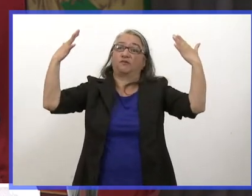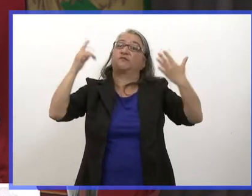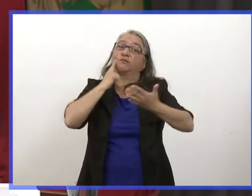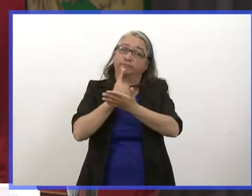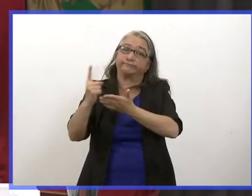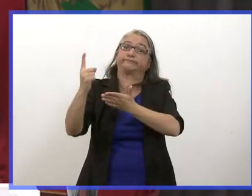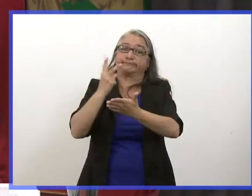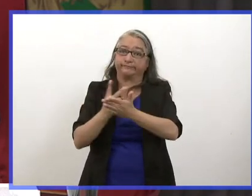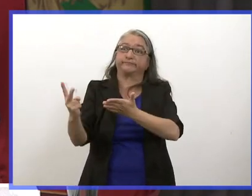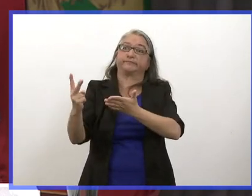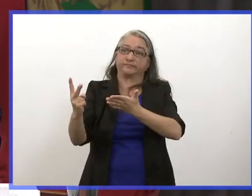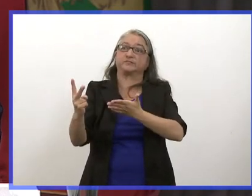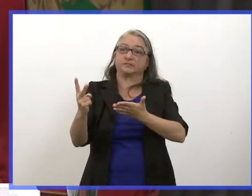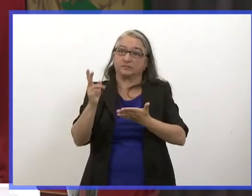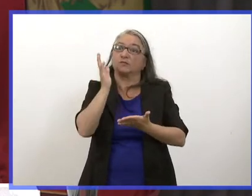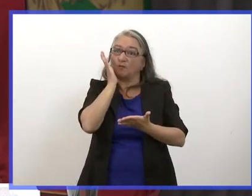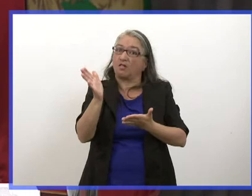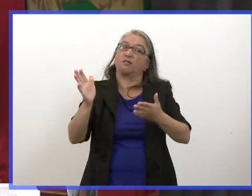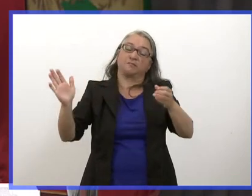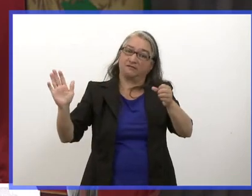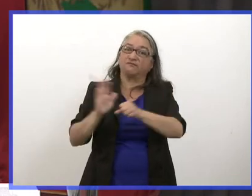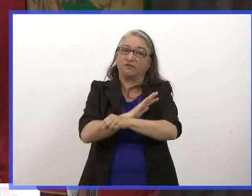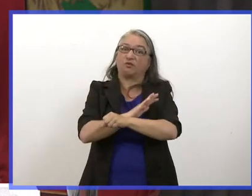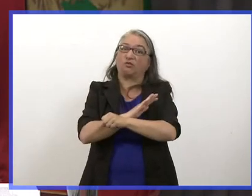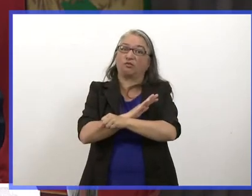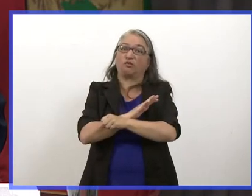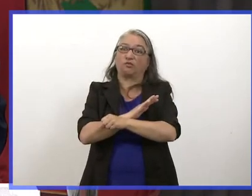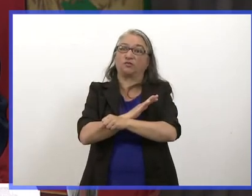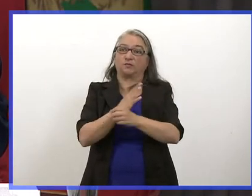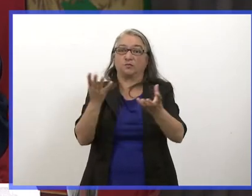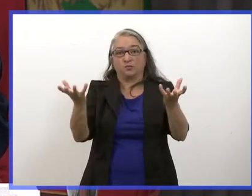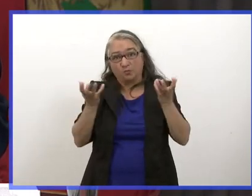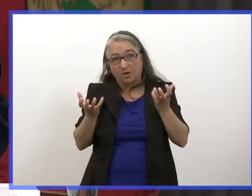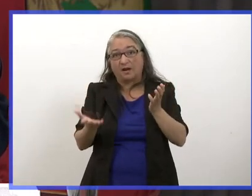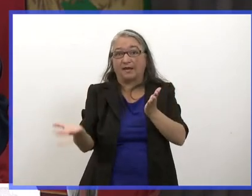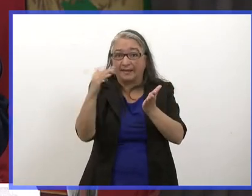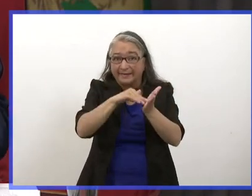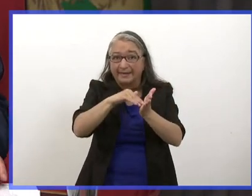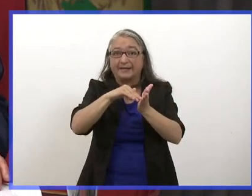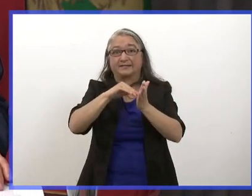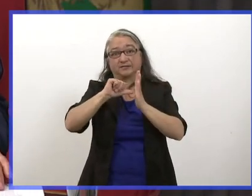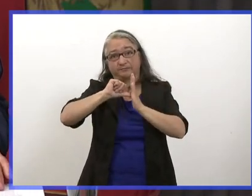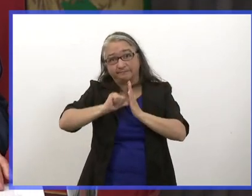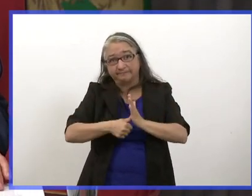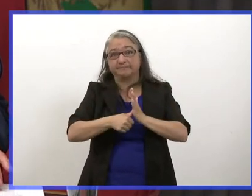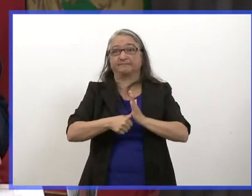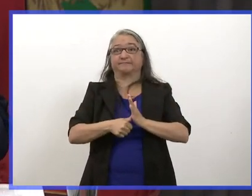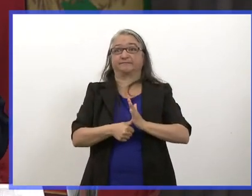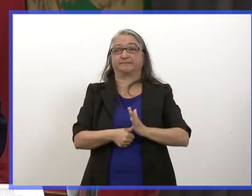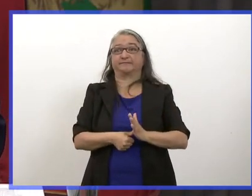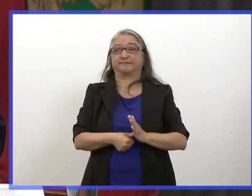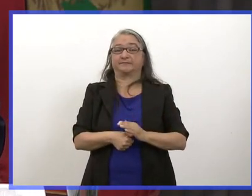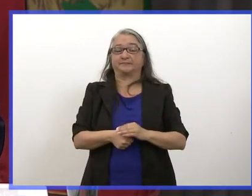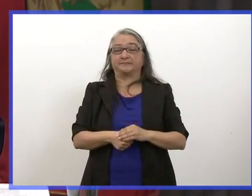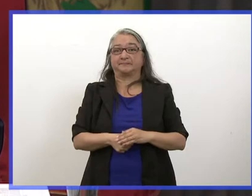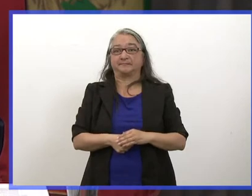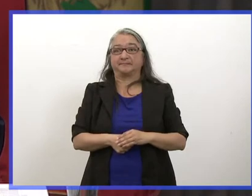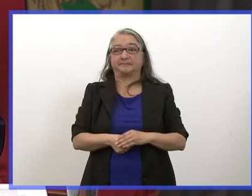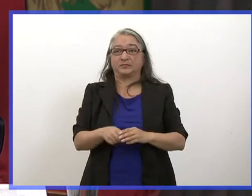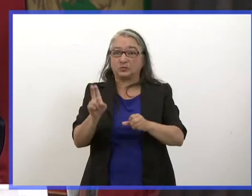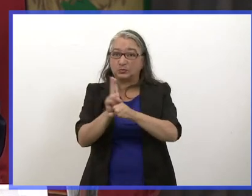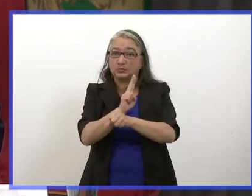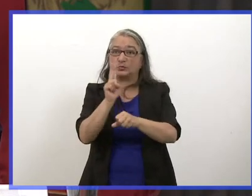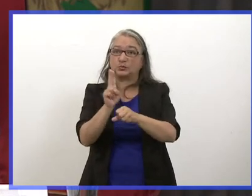say, if I could, close by inviting everyone to go and use for the first time a super site which will